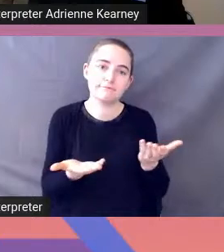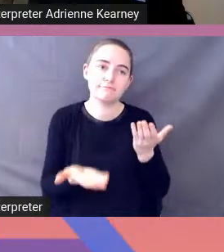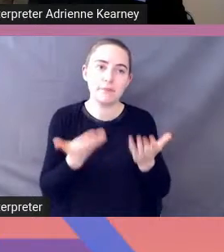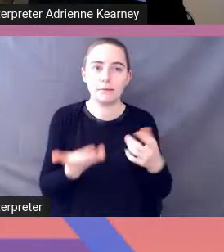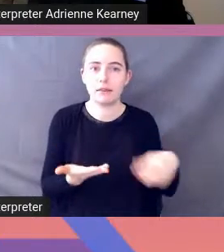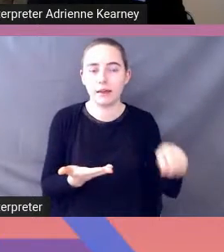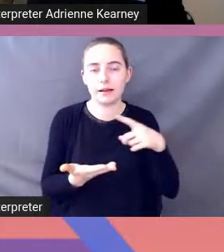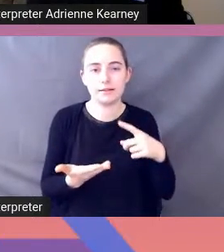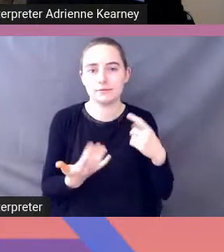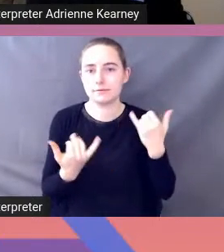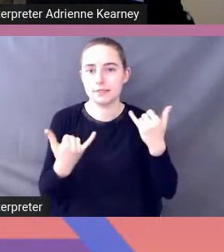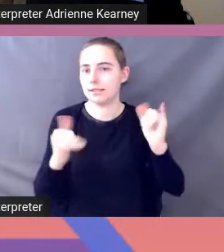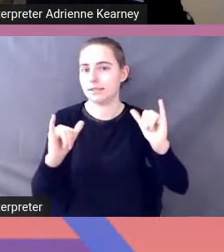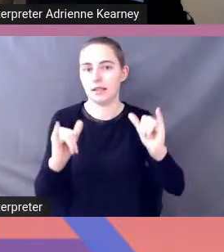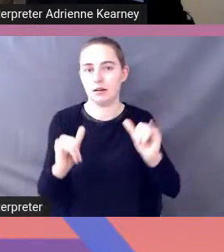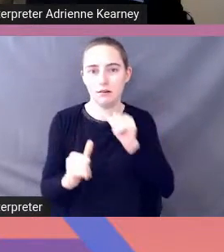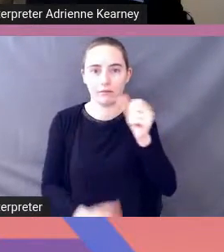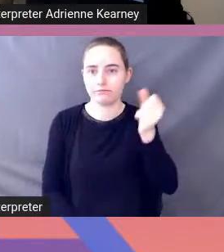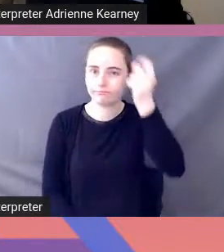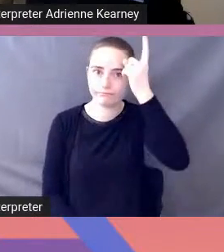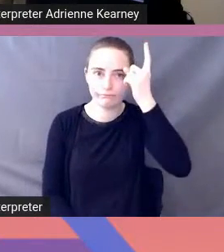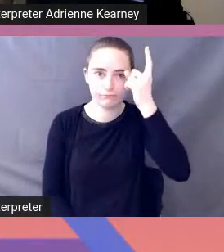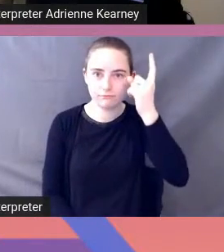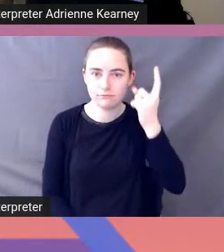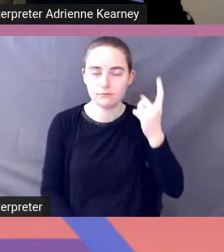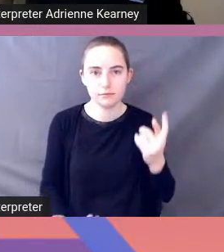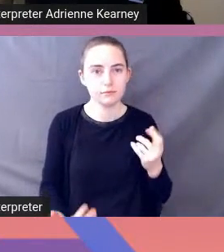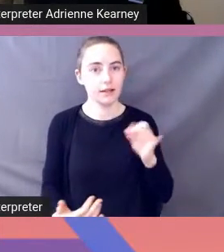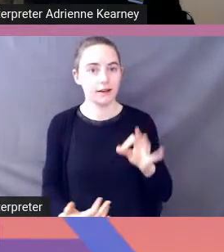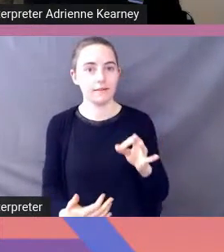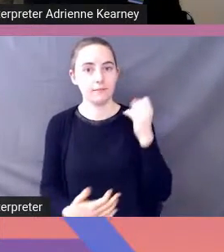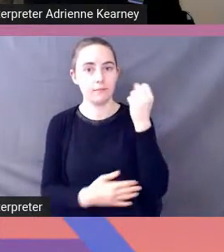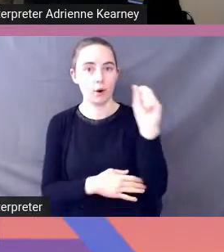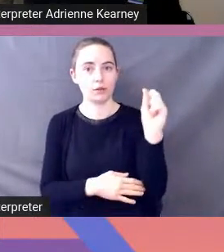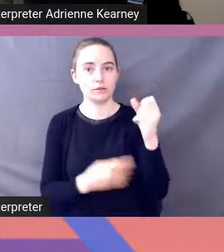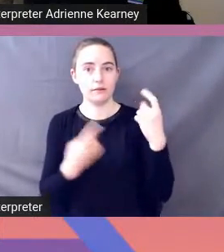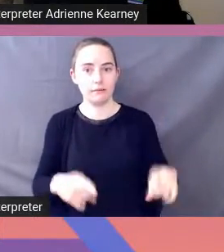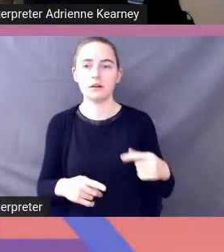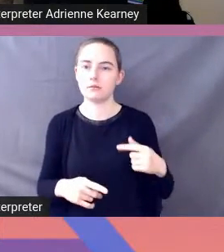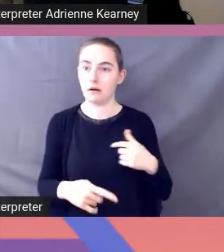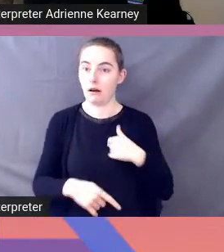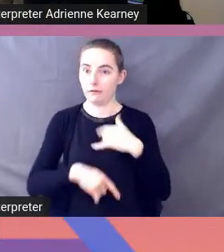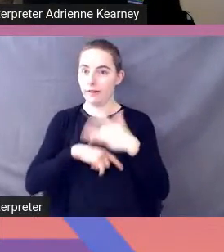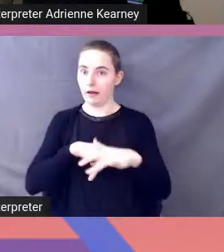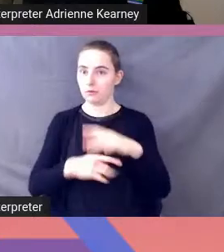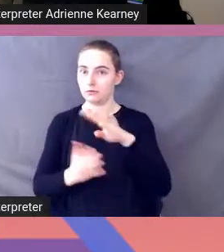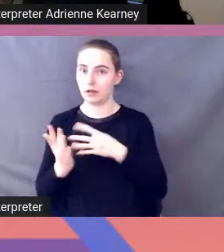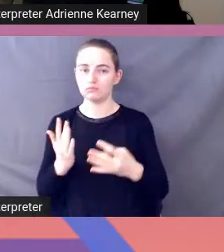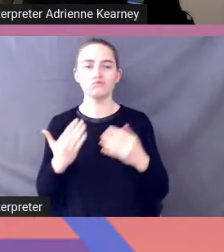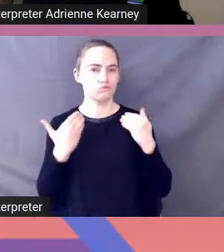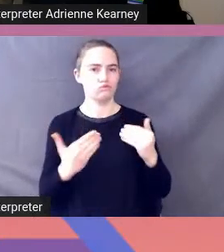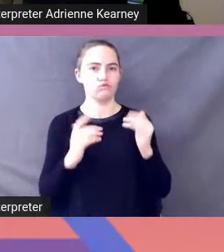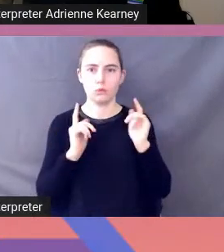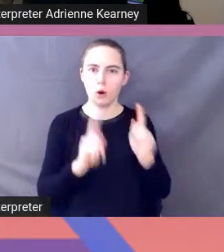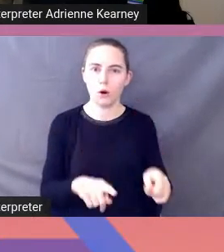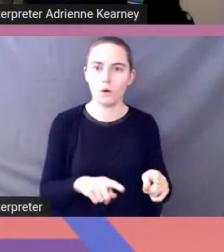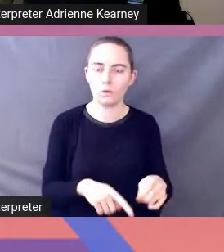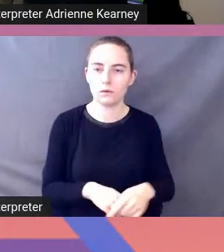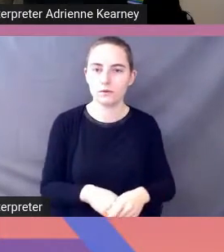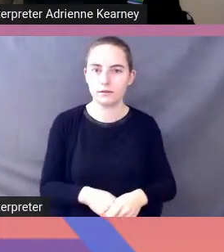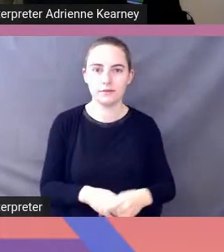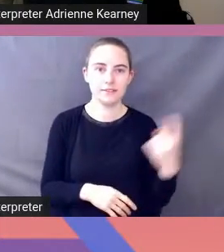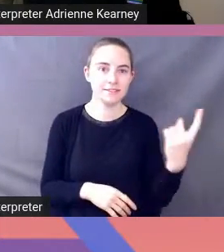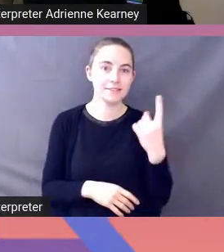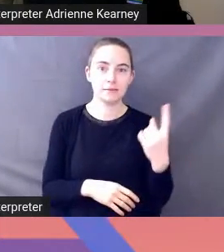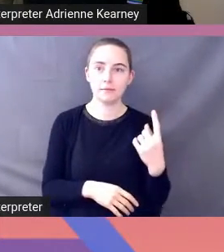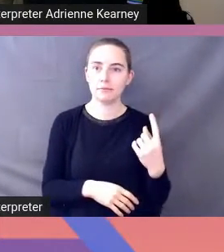So I do, like, if there's a protest going on and I'm available to go, I'm going. There's a play, Hope, you want me to be in, I'm going.